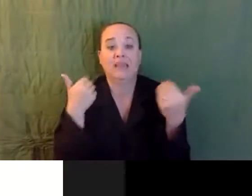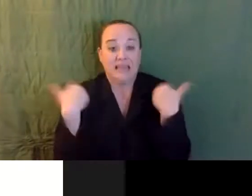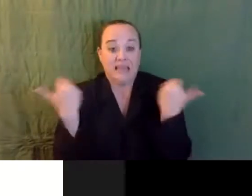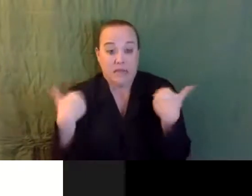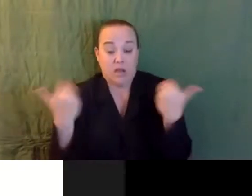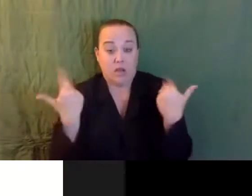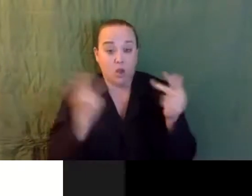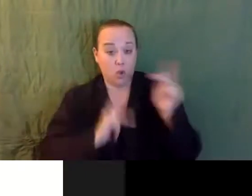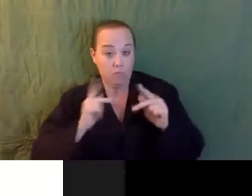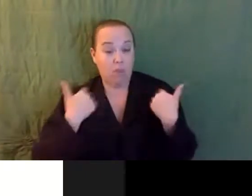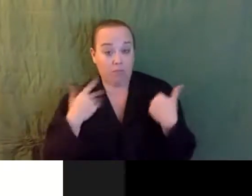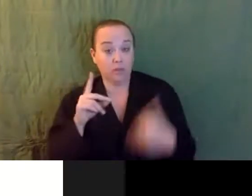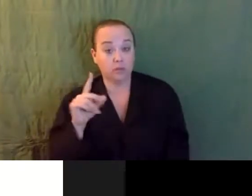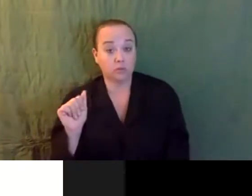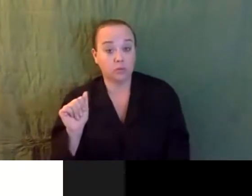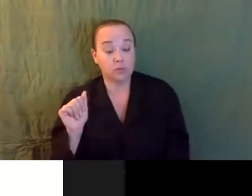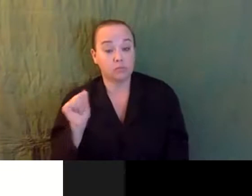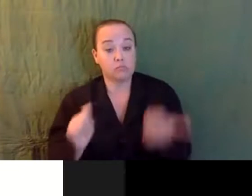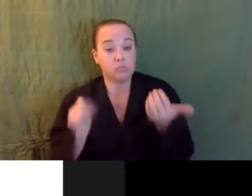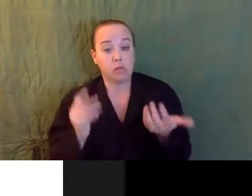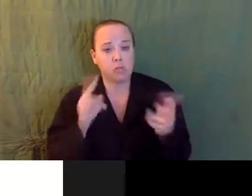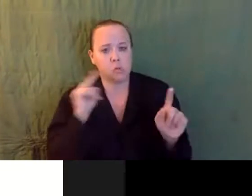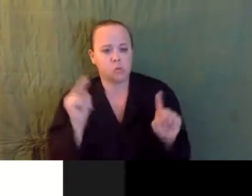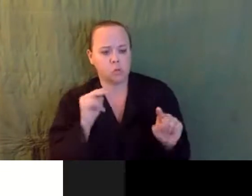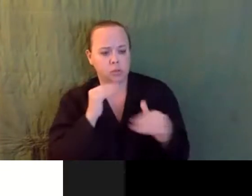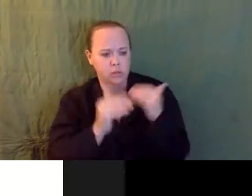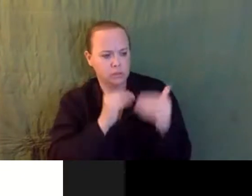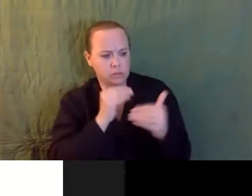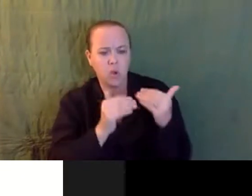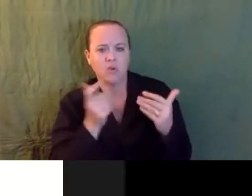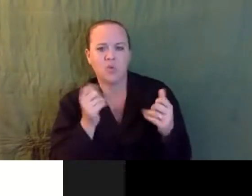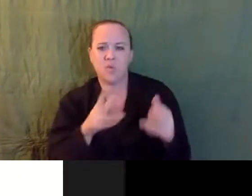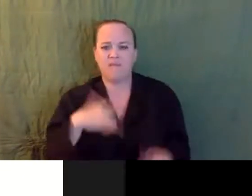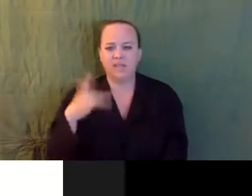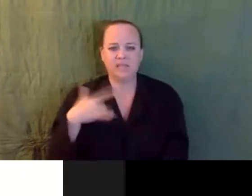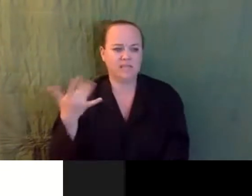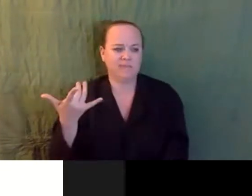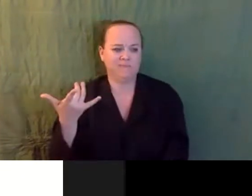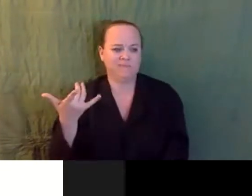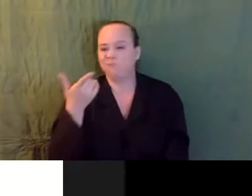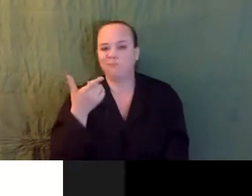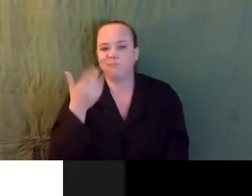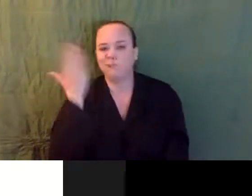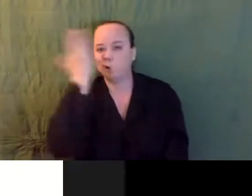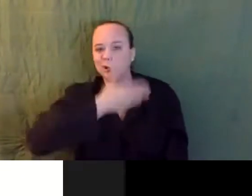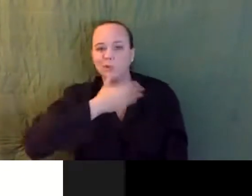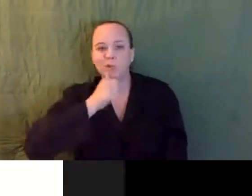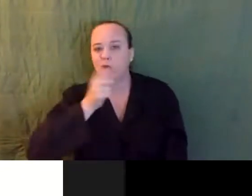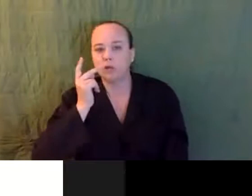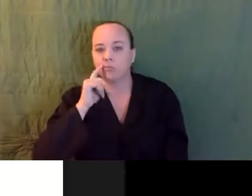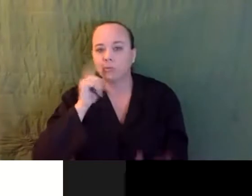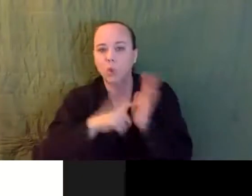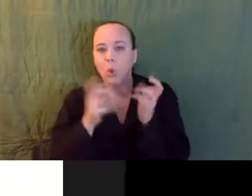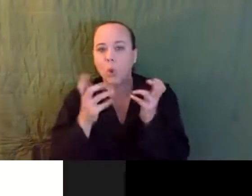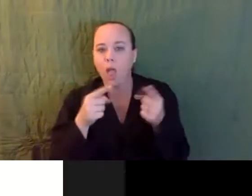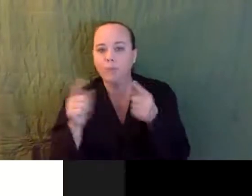younger people with a disability who may be looking at the process, or feeling like they're not seeing much happen. I